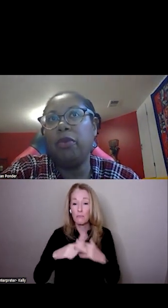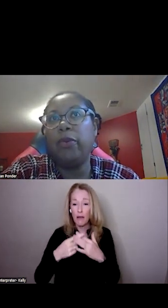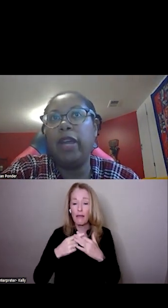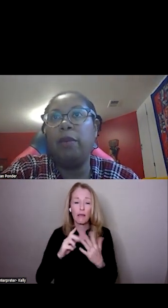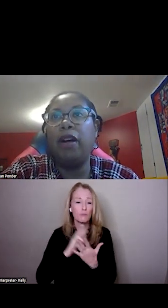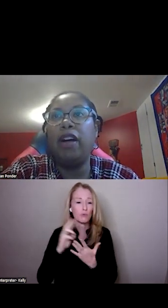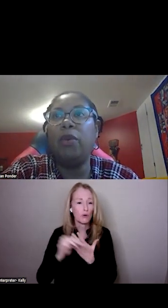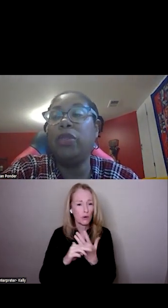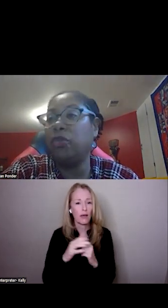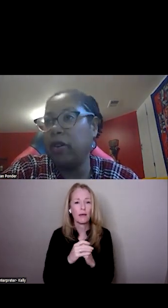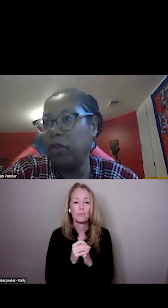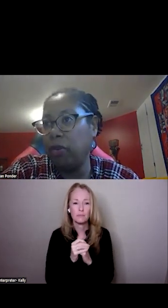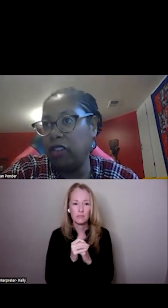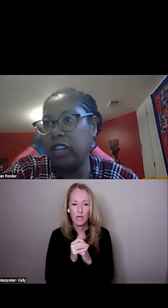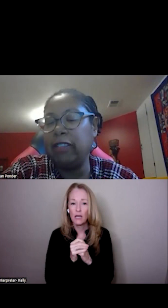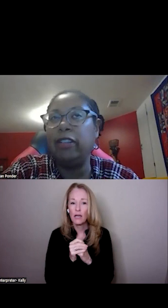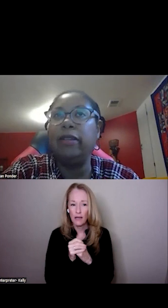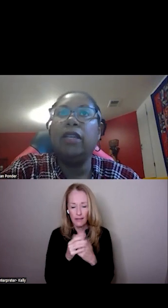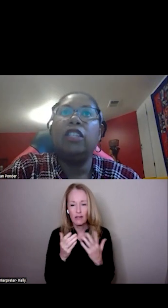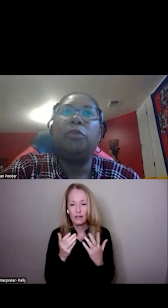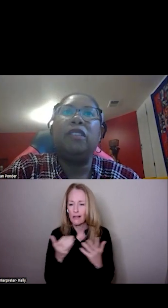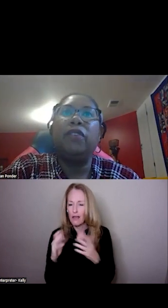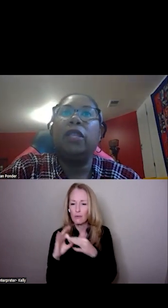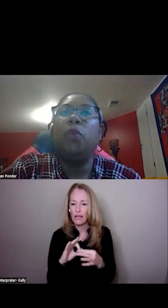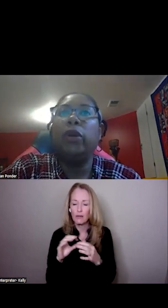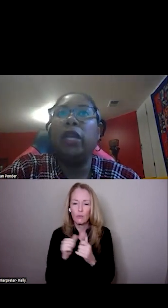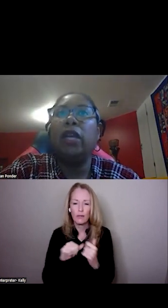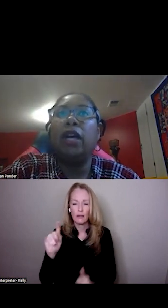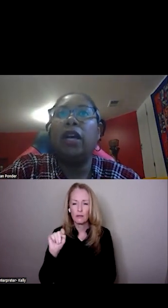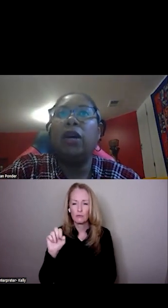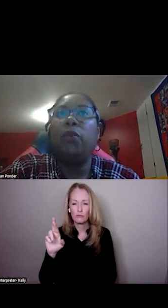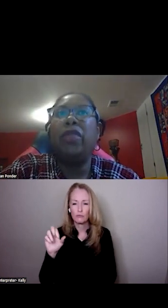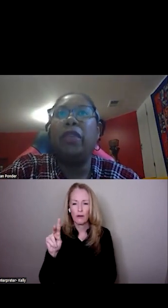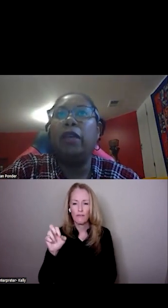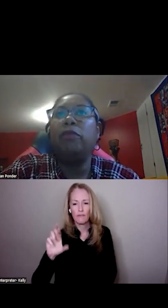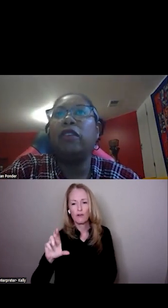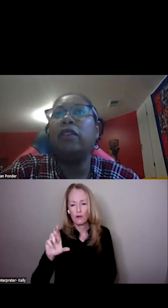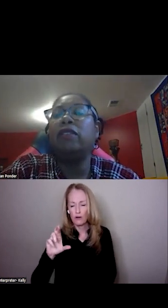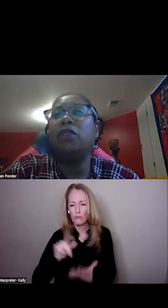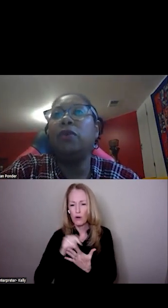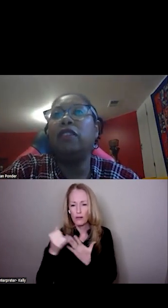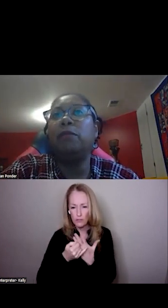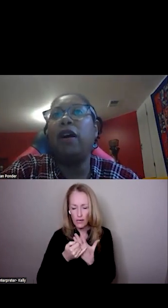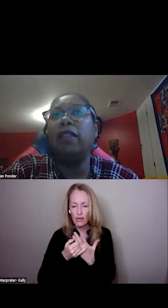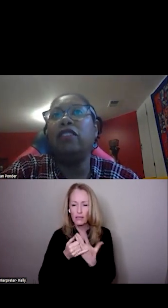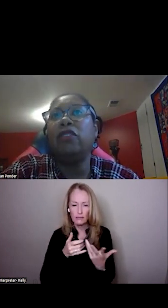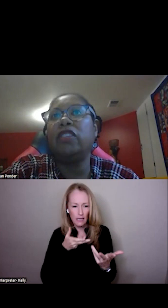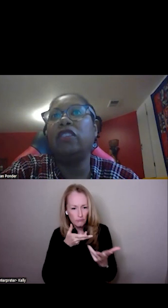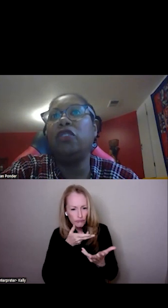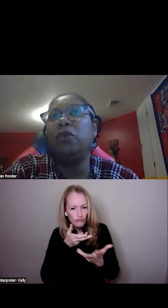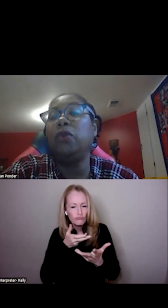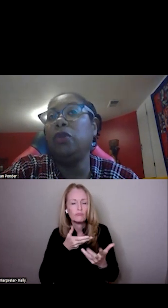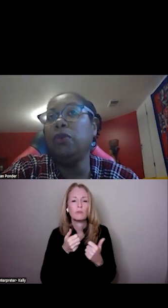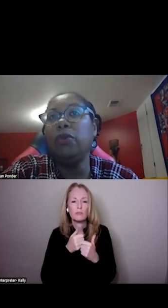pilot program with the Trevor Project and specifically working with them to get some hotline